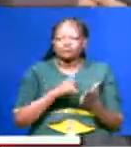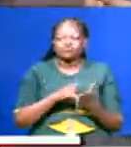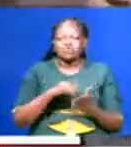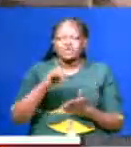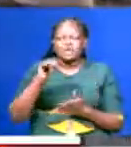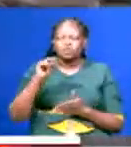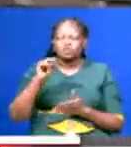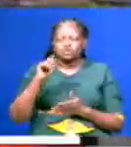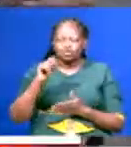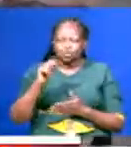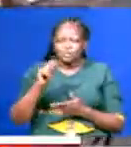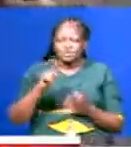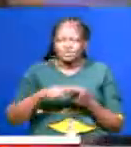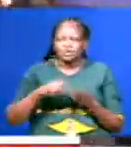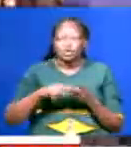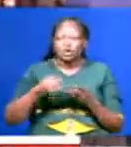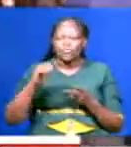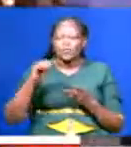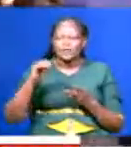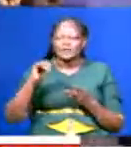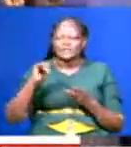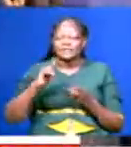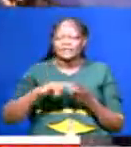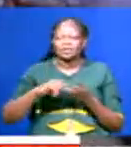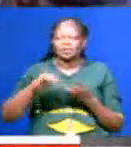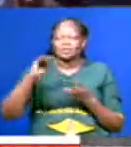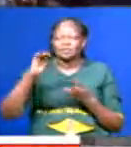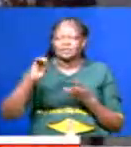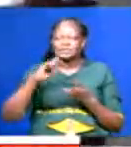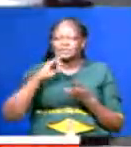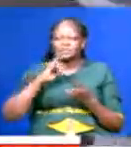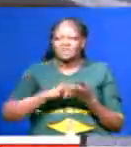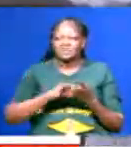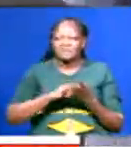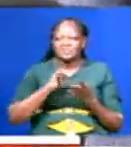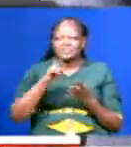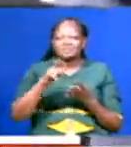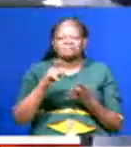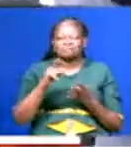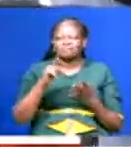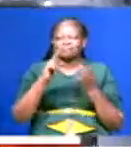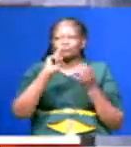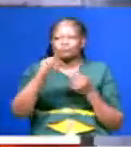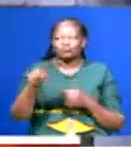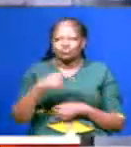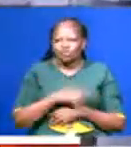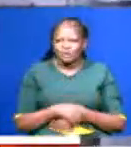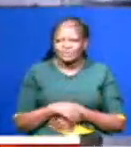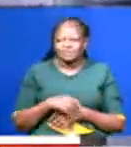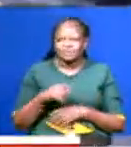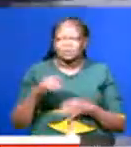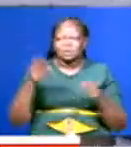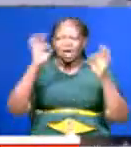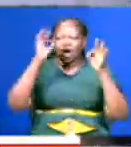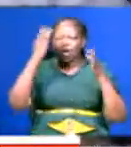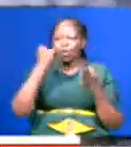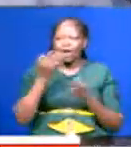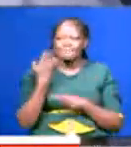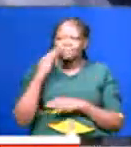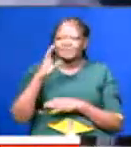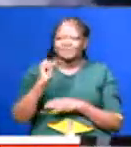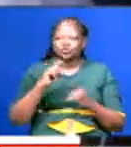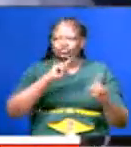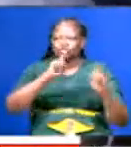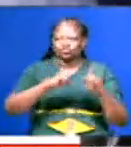Okongo Omogeni and Otiende Omolo, claiming the summons were in bad faith, wondering why the former CS was interrogated